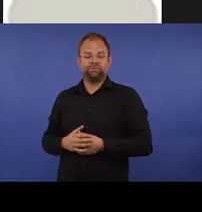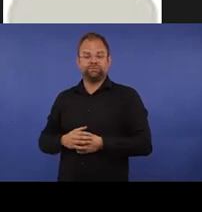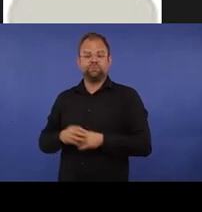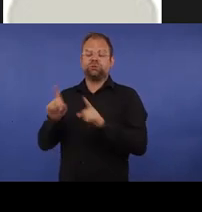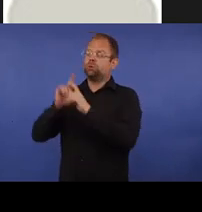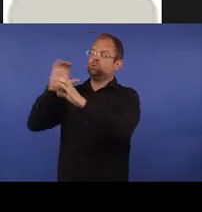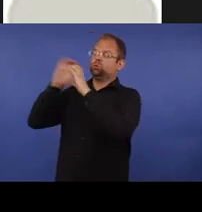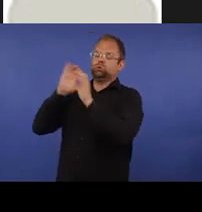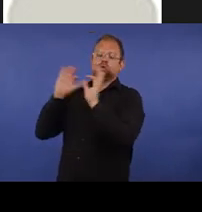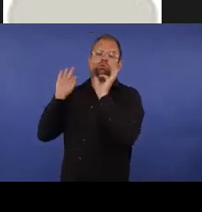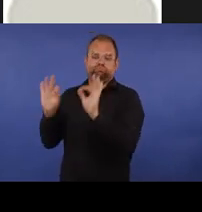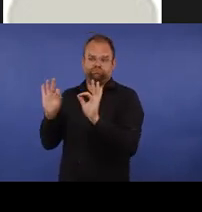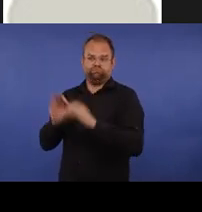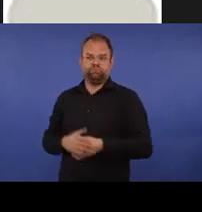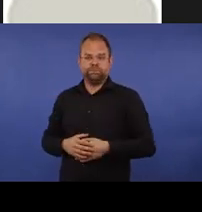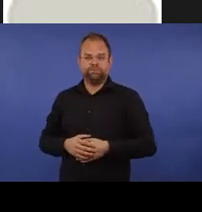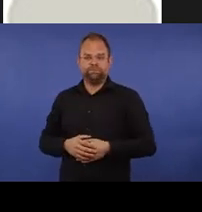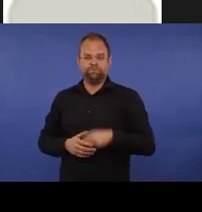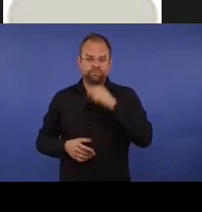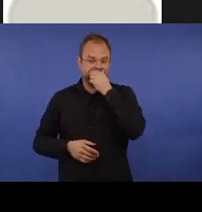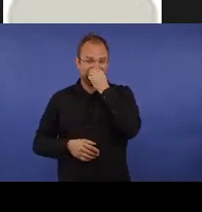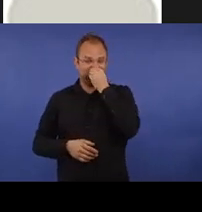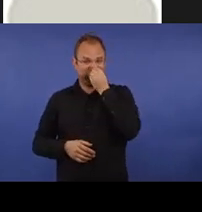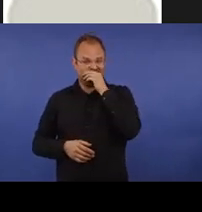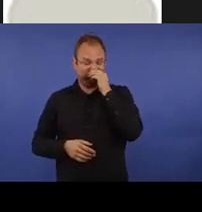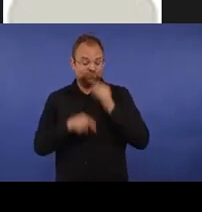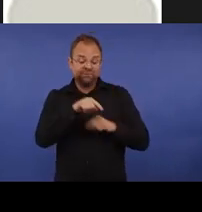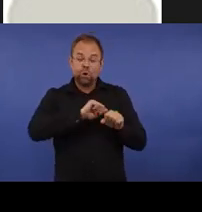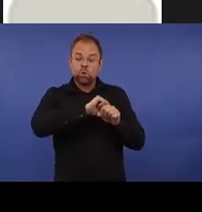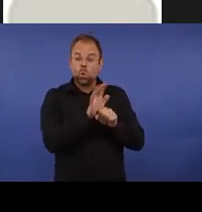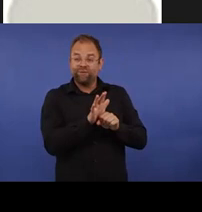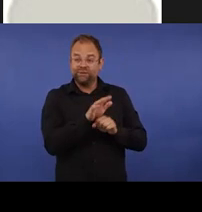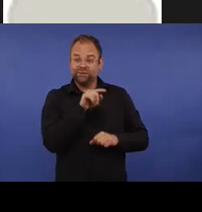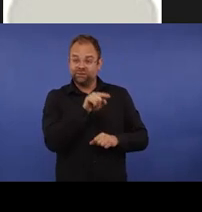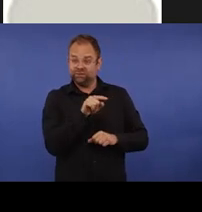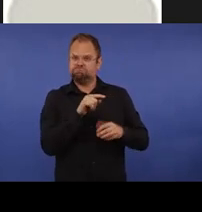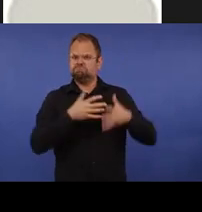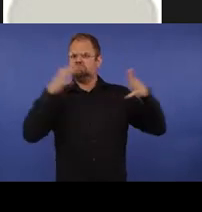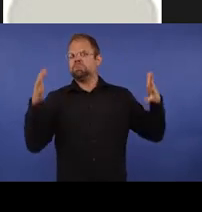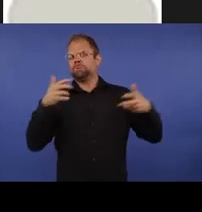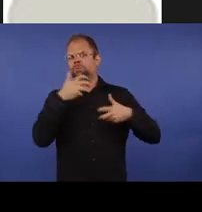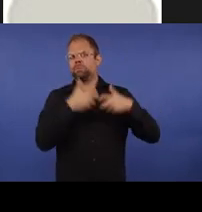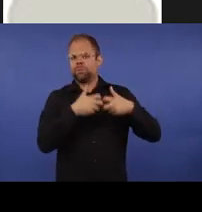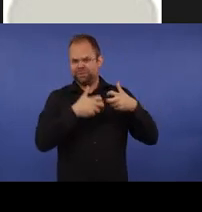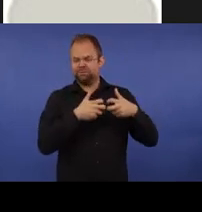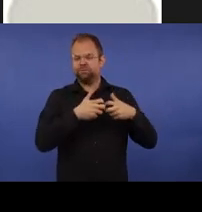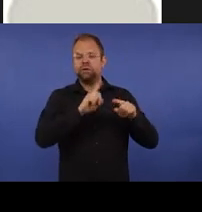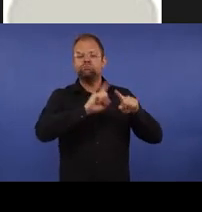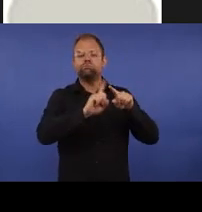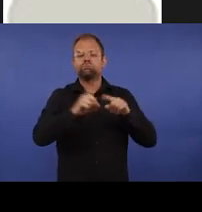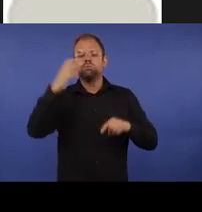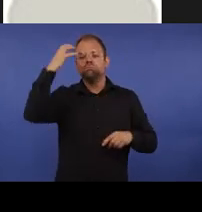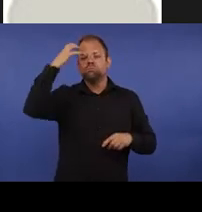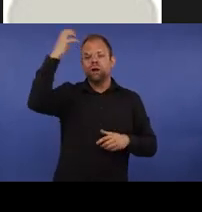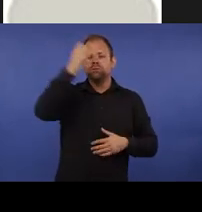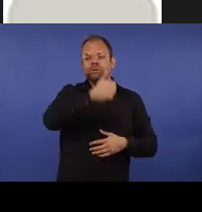because the states parties has not been able to have modes and